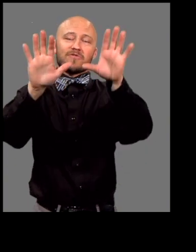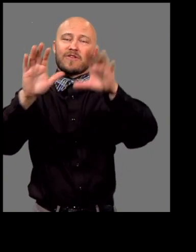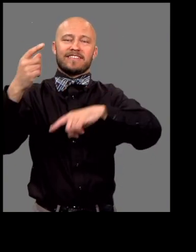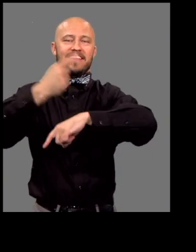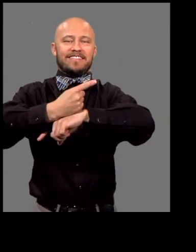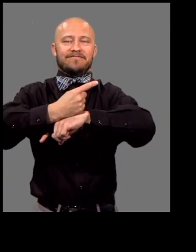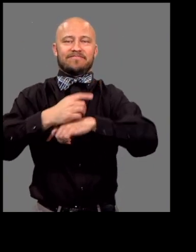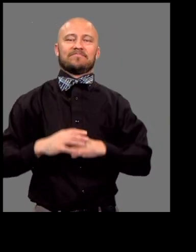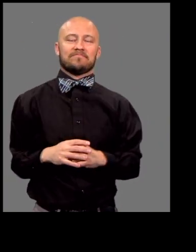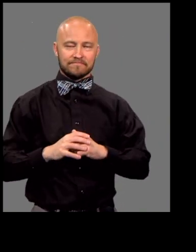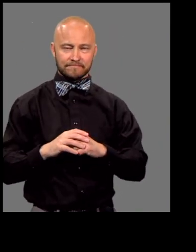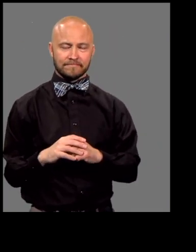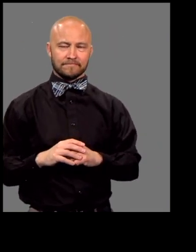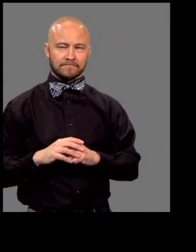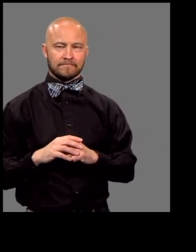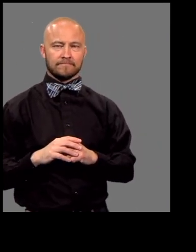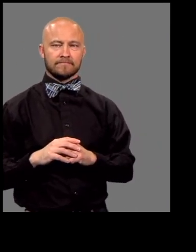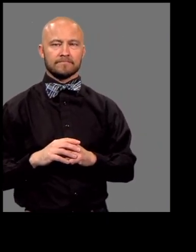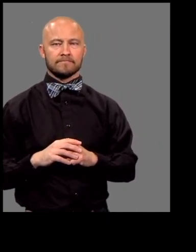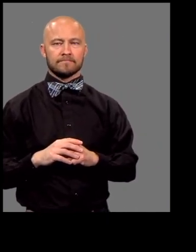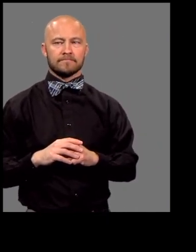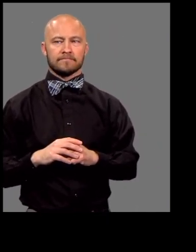have an awesome day.